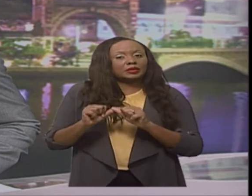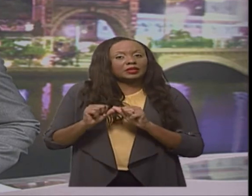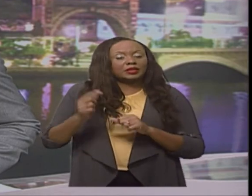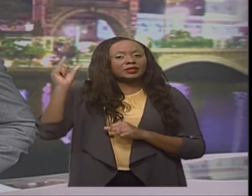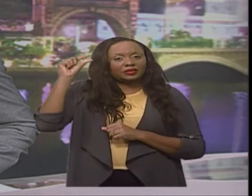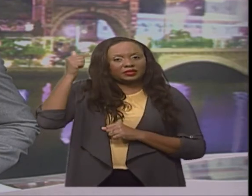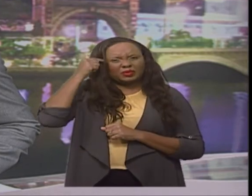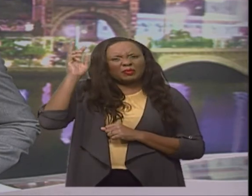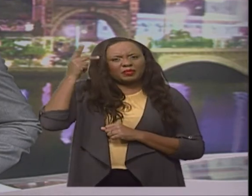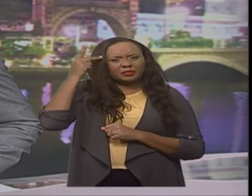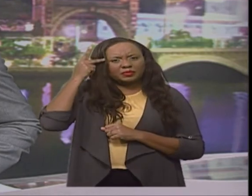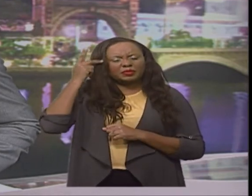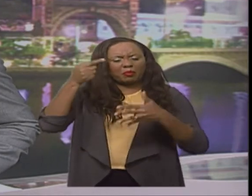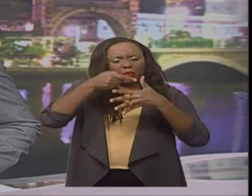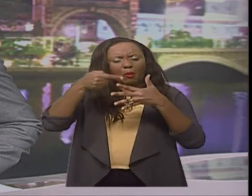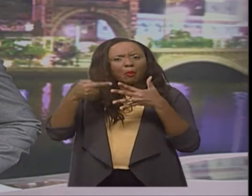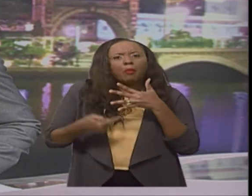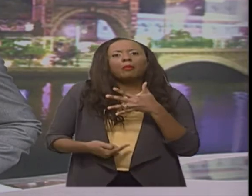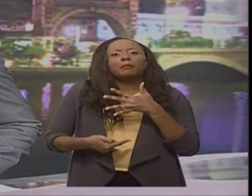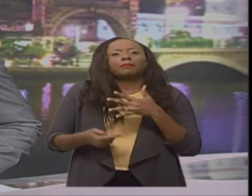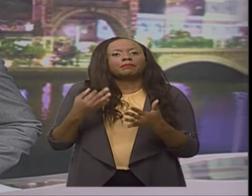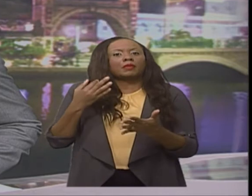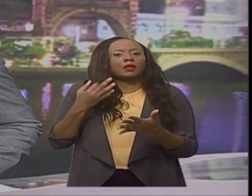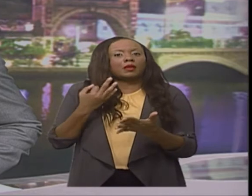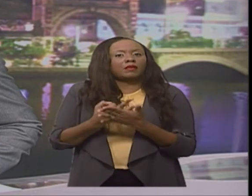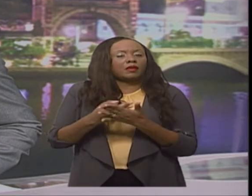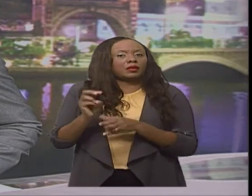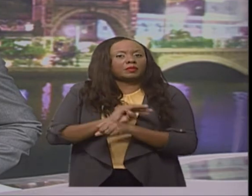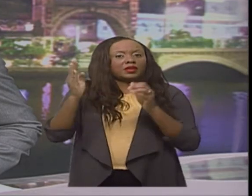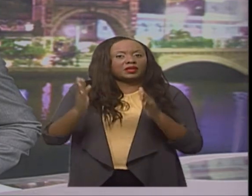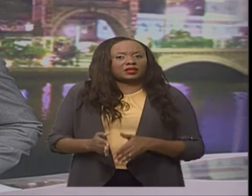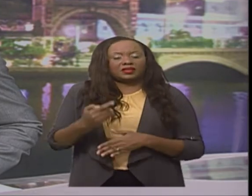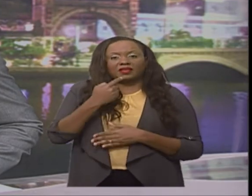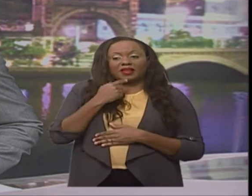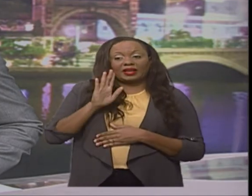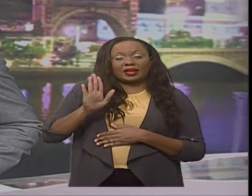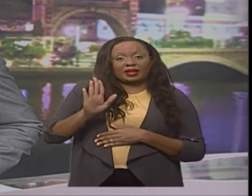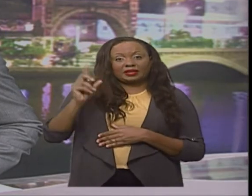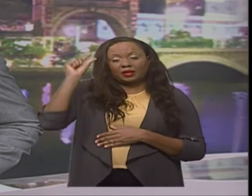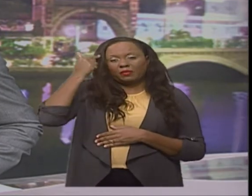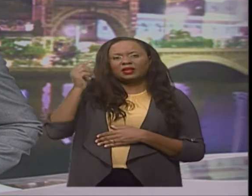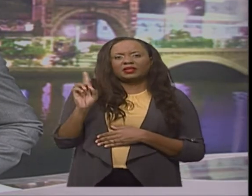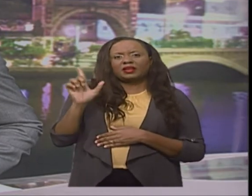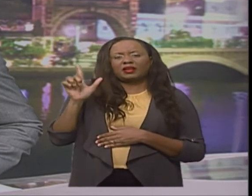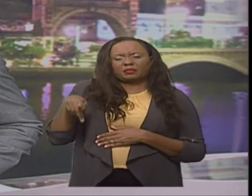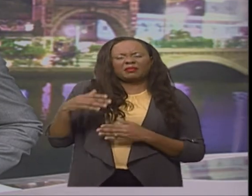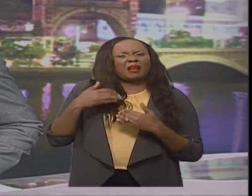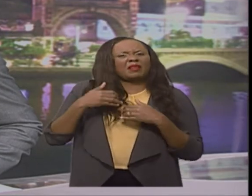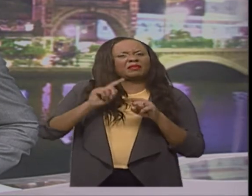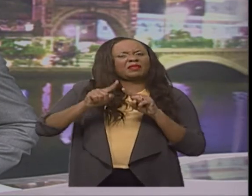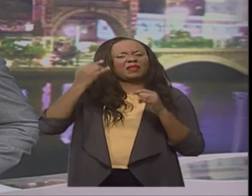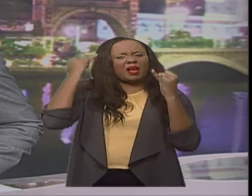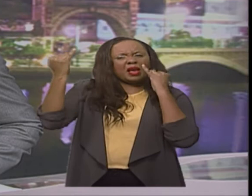are examined item by item. Finance Minister Chris Sinclair contended that the ruling Democratic Labour Party has put forward ideas to see the country